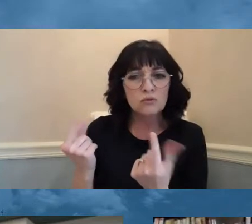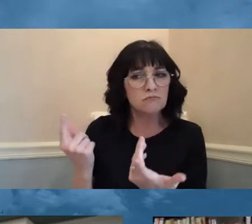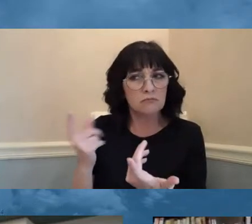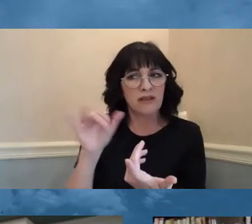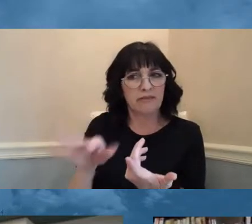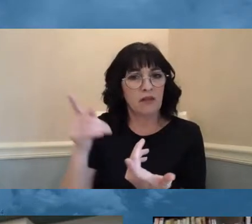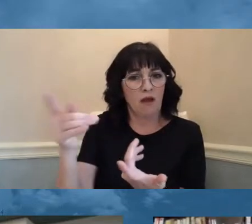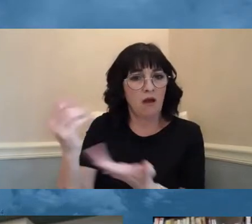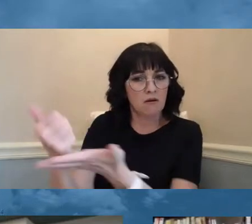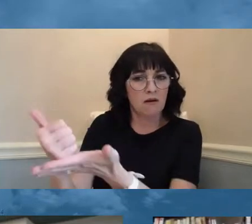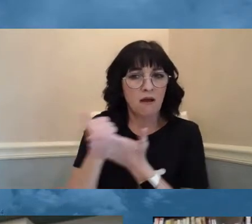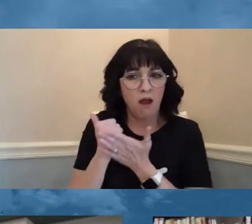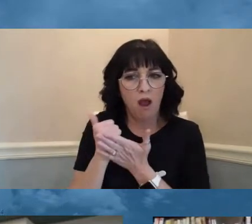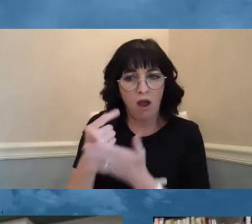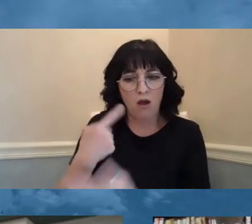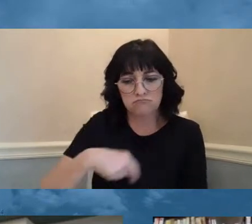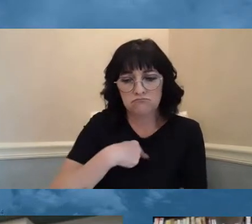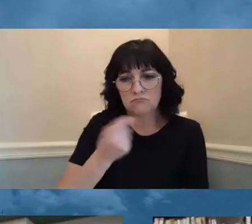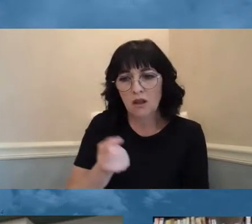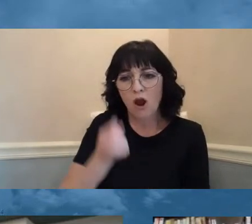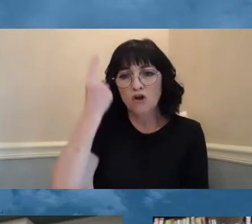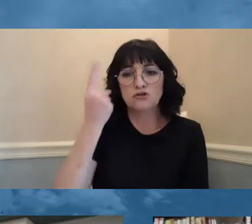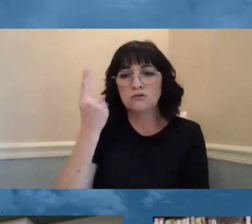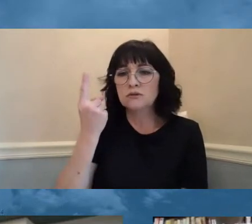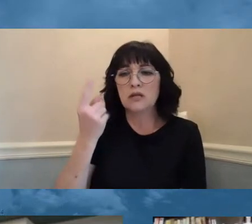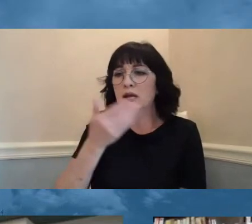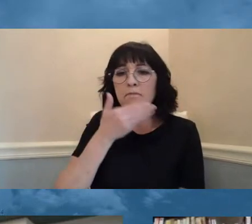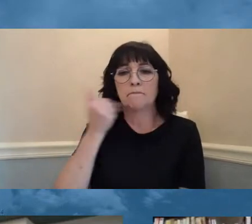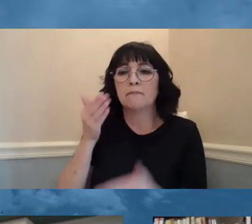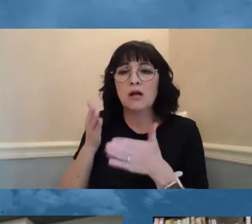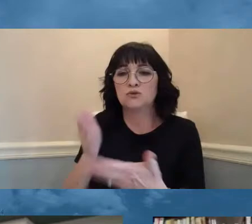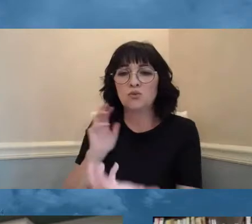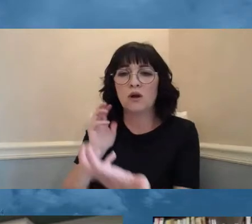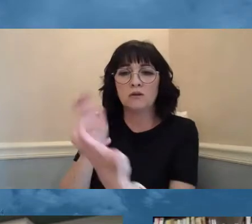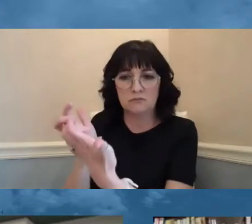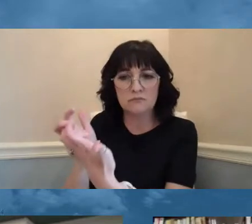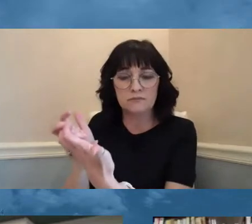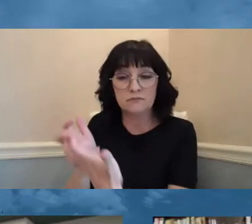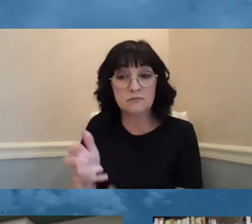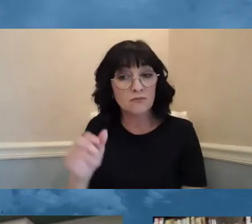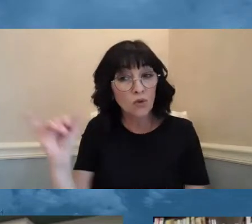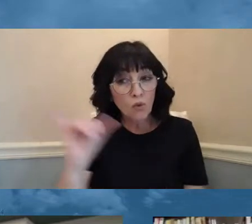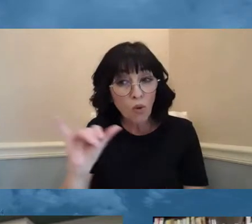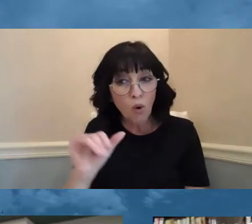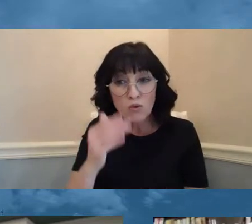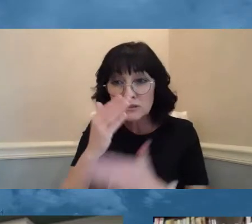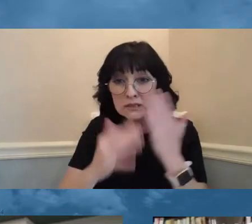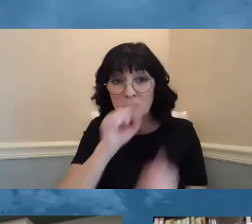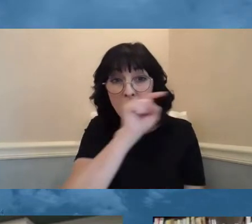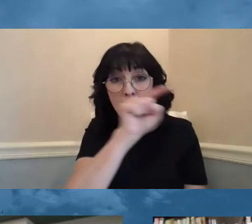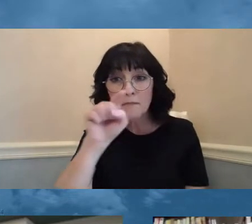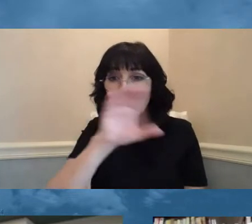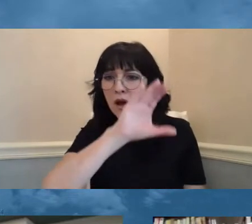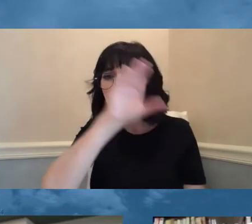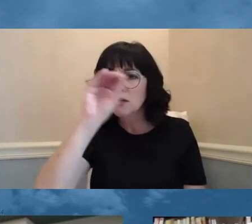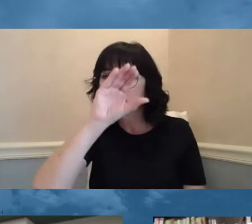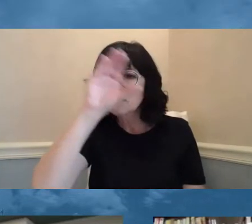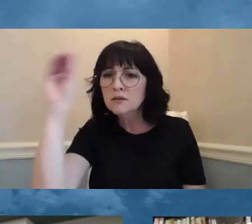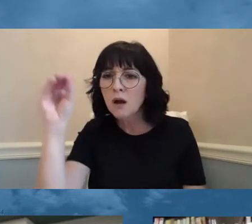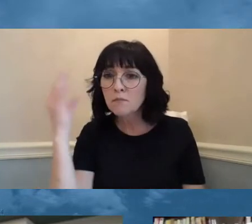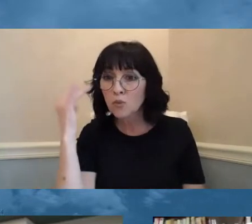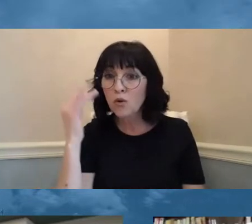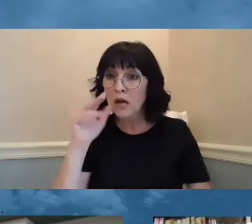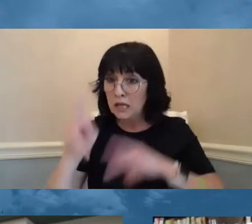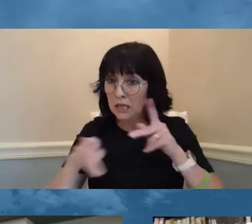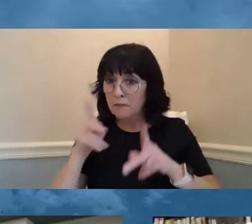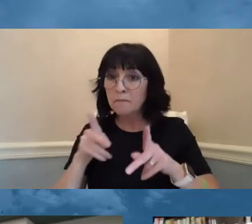BB Healthcare have worked with employers because employers is another touch point for people. You know, it's not like we force